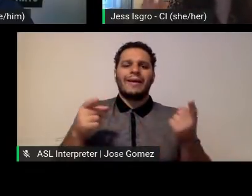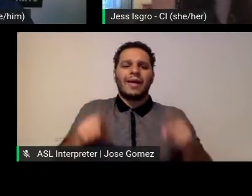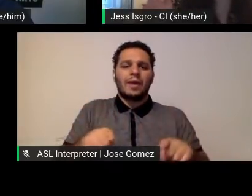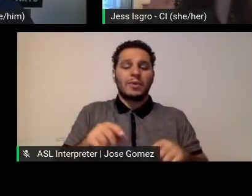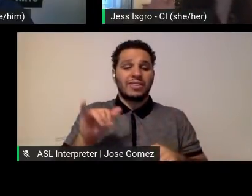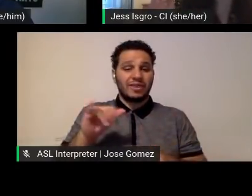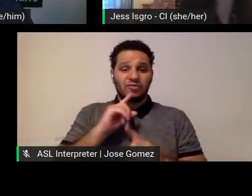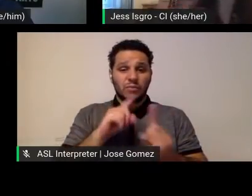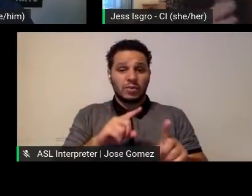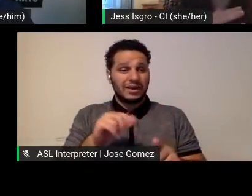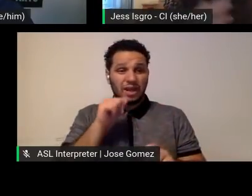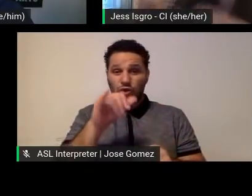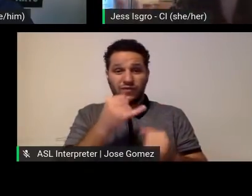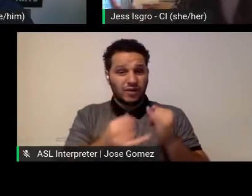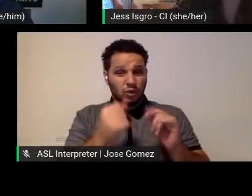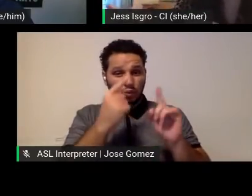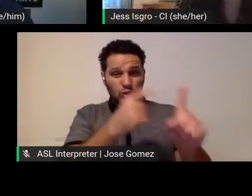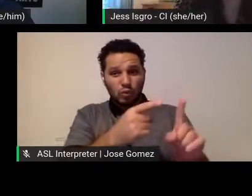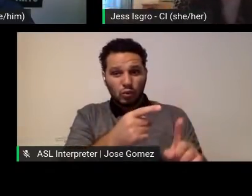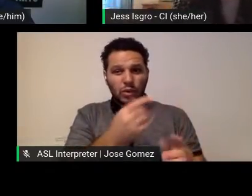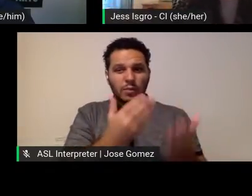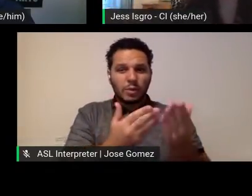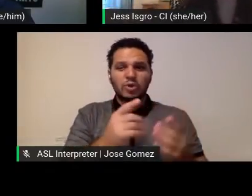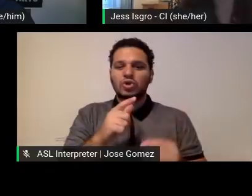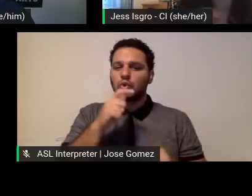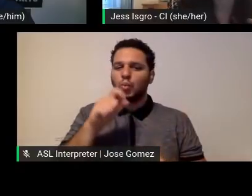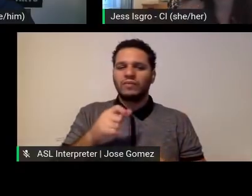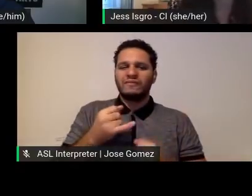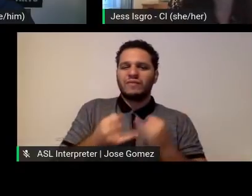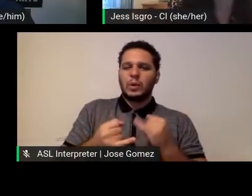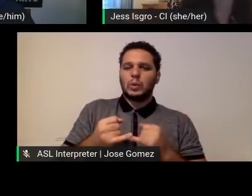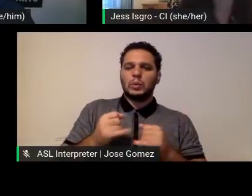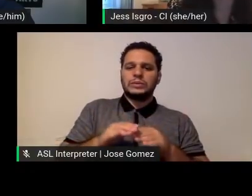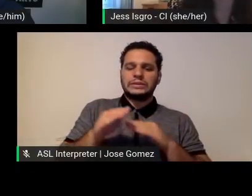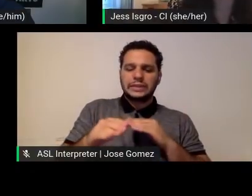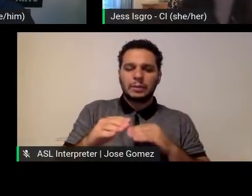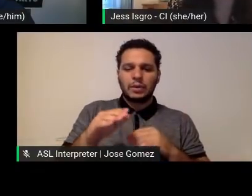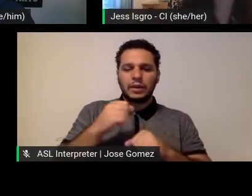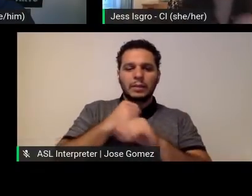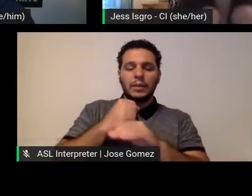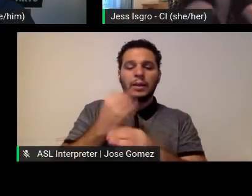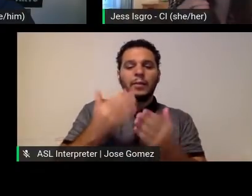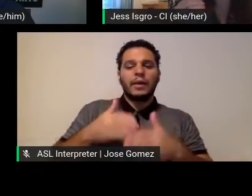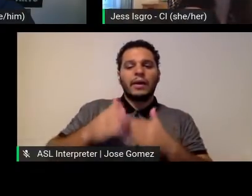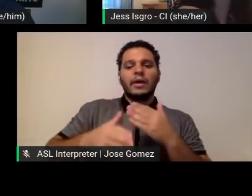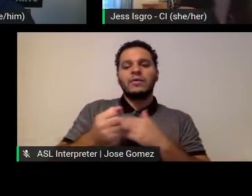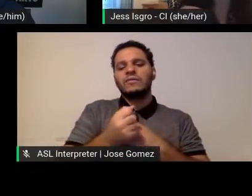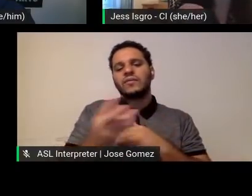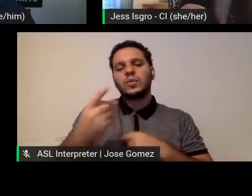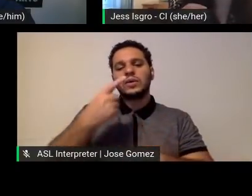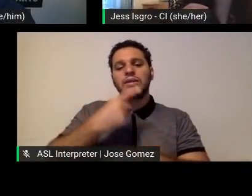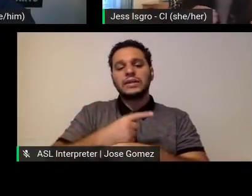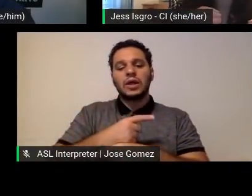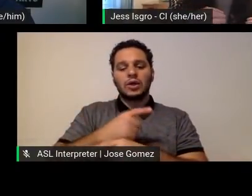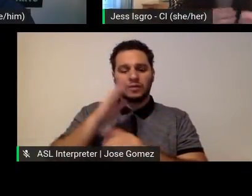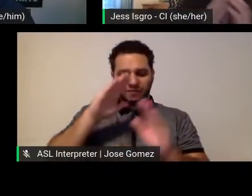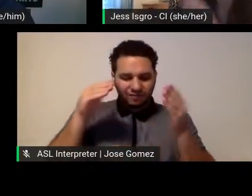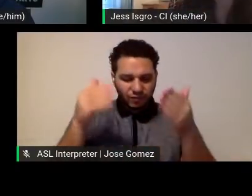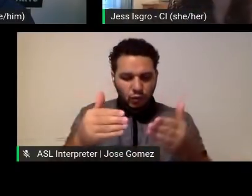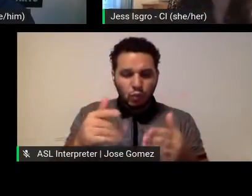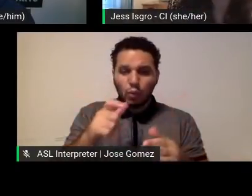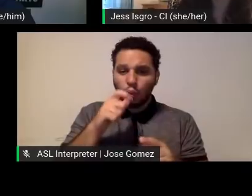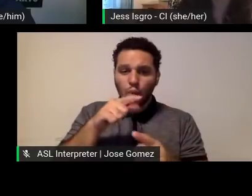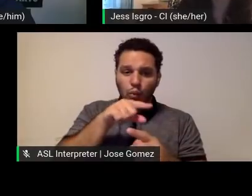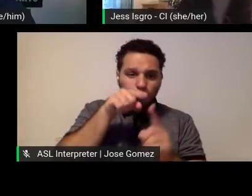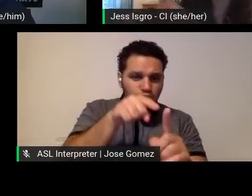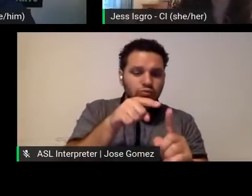response isn't your final goal, it shouldn't probably be the final step of the campaign. Maybe you want to end with a couple of days where you're only targeting people who responded to that event and